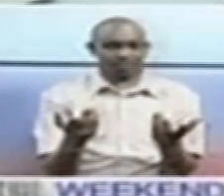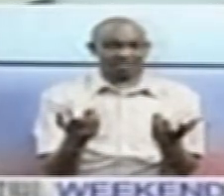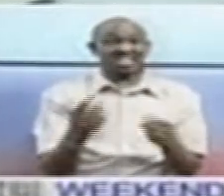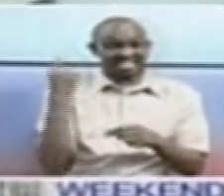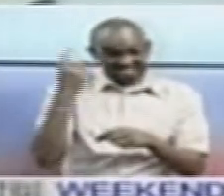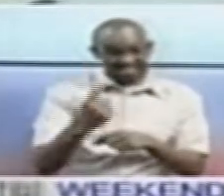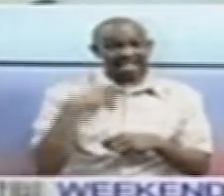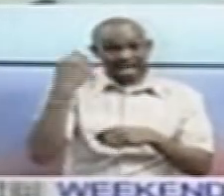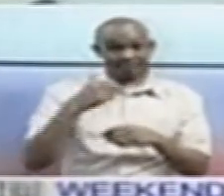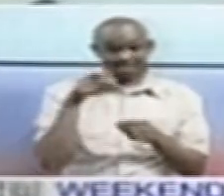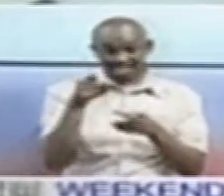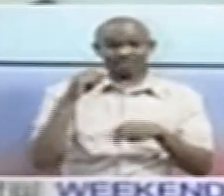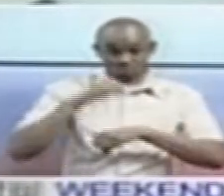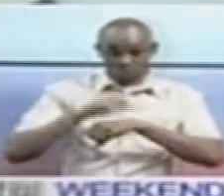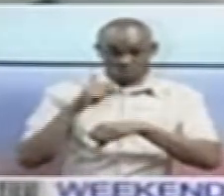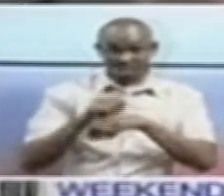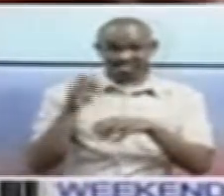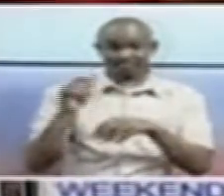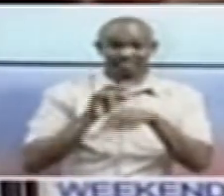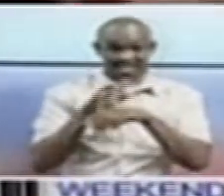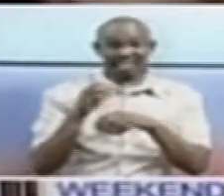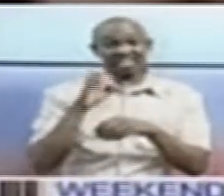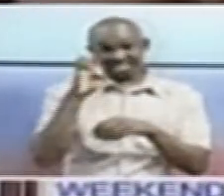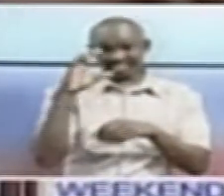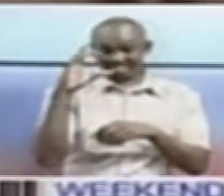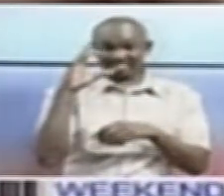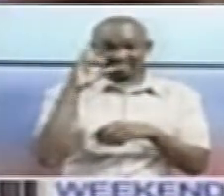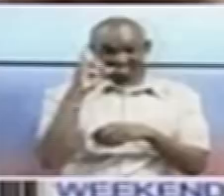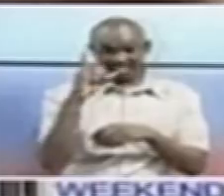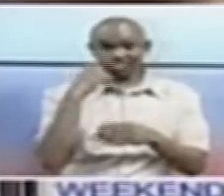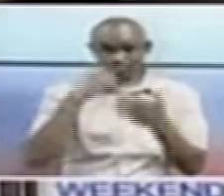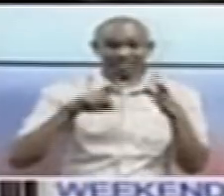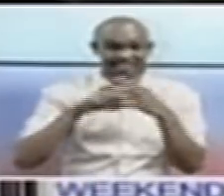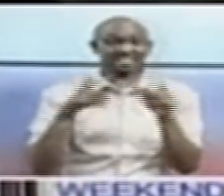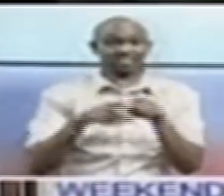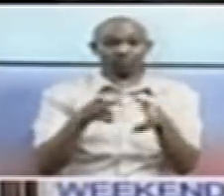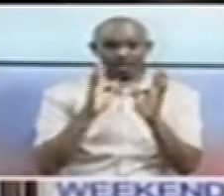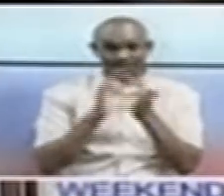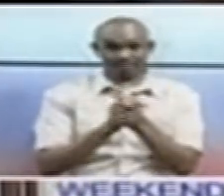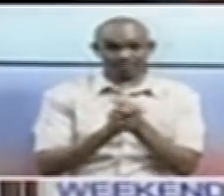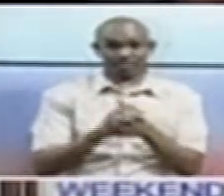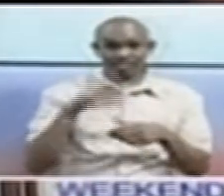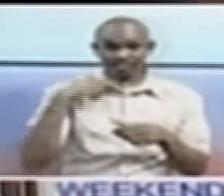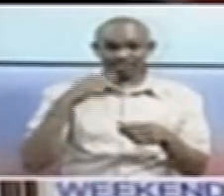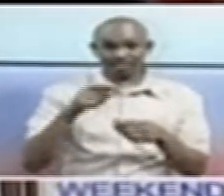Each day at Githwariga Early Childhood Development School begins the same way.